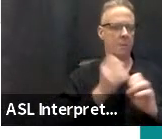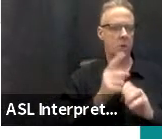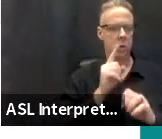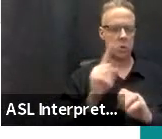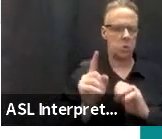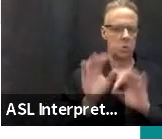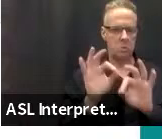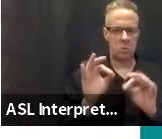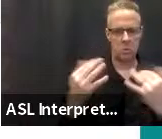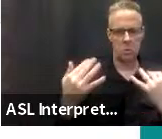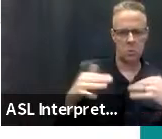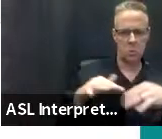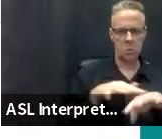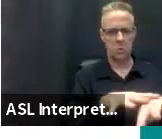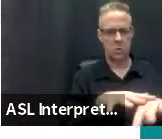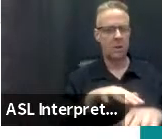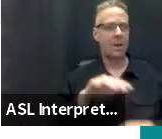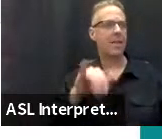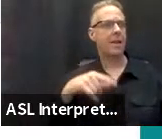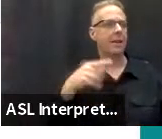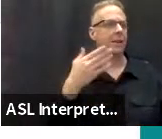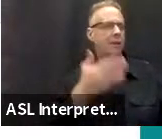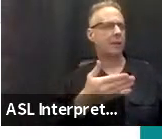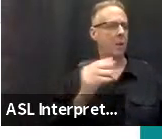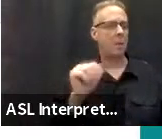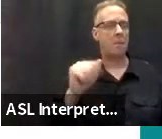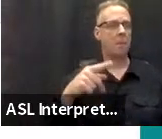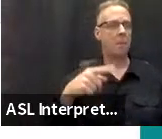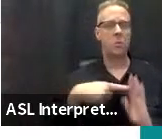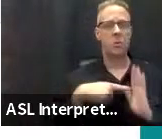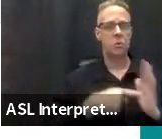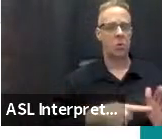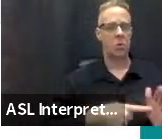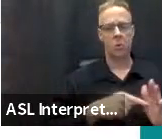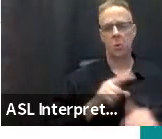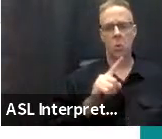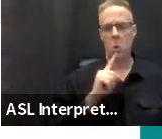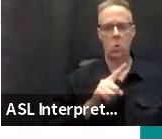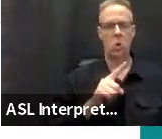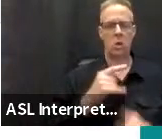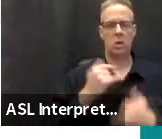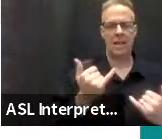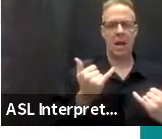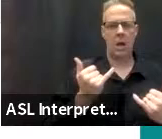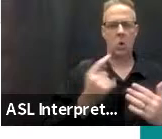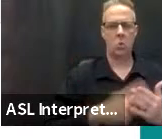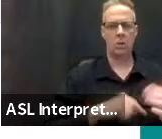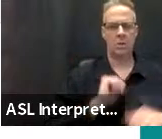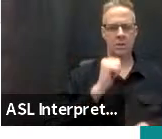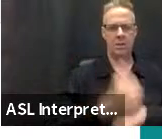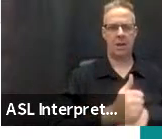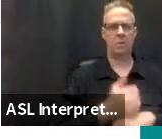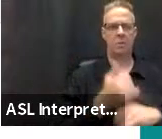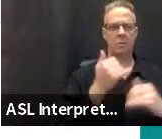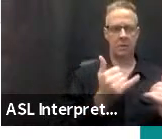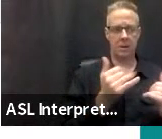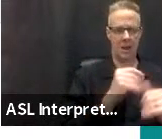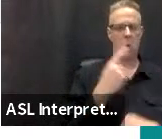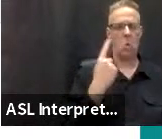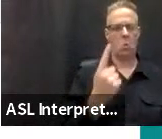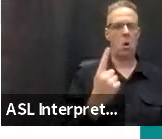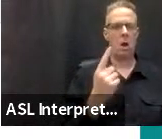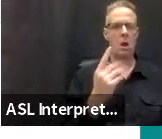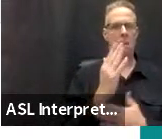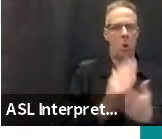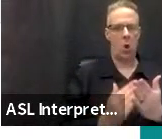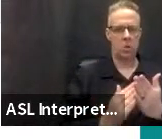network. So what these maps, the only things these maps show essentially are existing conditions as a base, and then the one puzzle piece